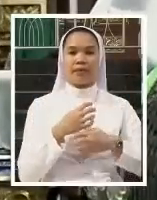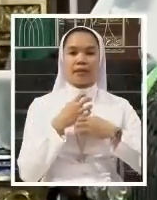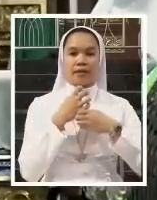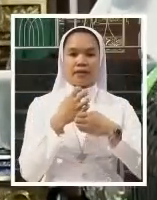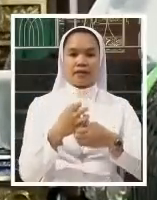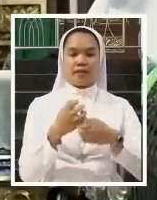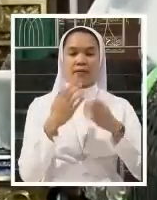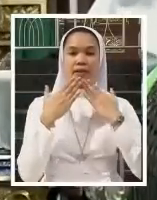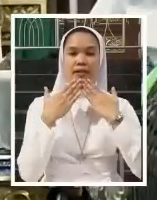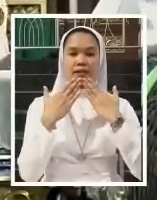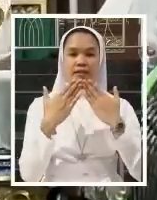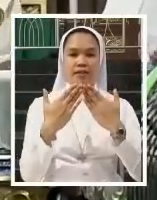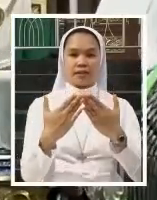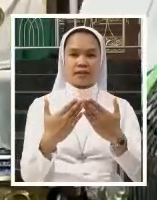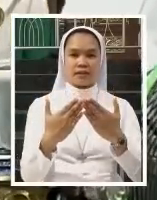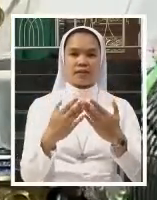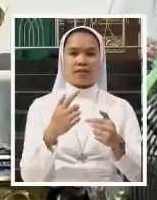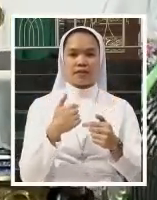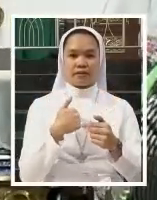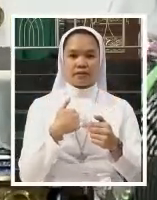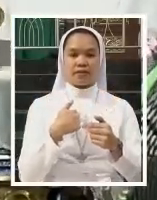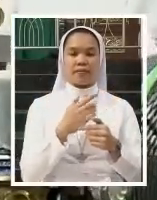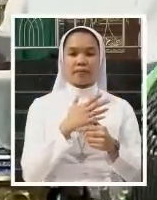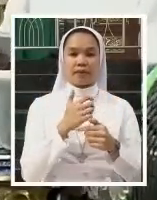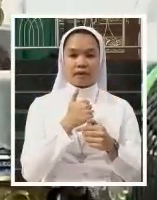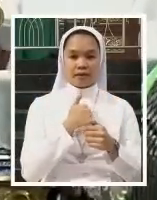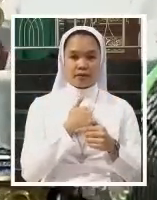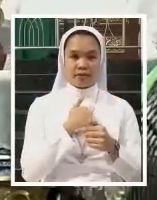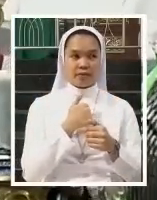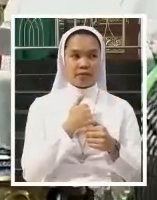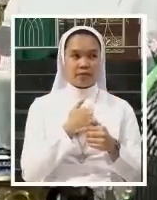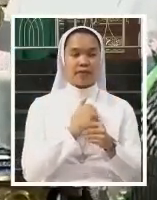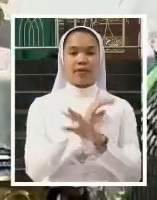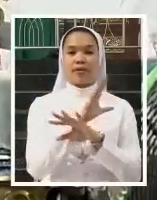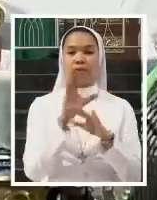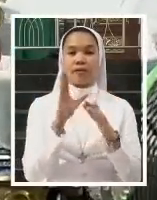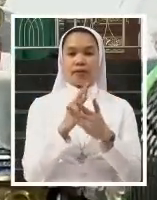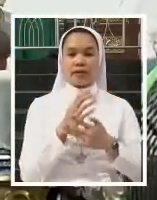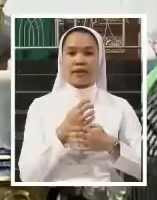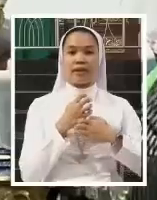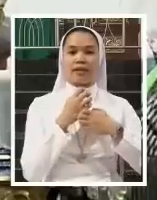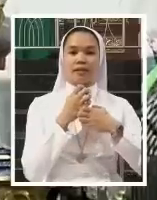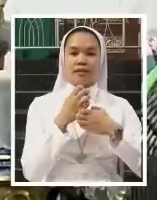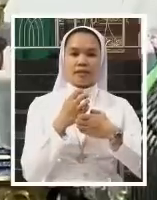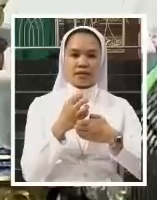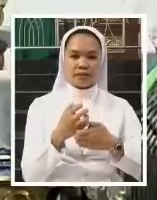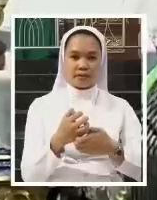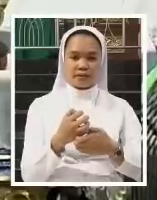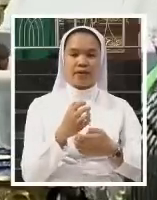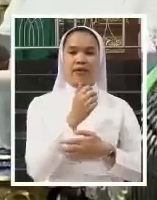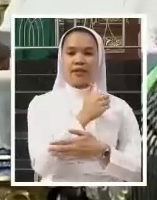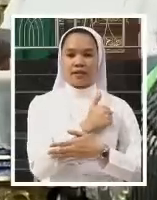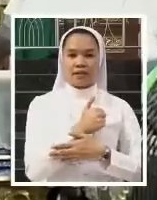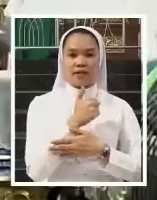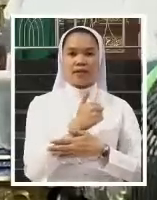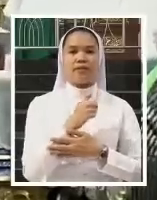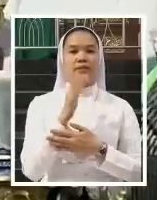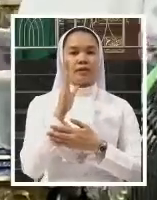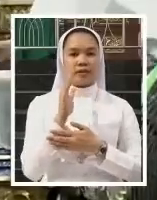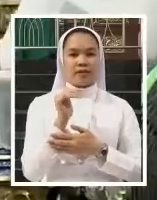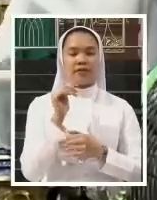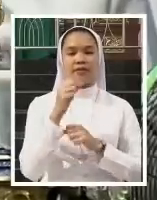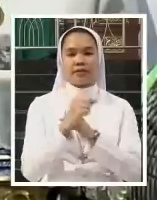of gratitude, I likewise personally and with all of you express our gratitude for the 15 years